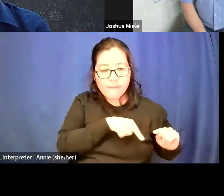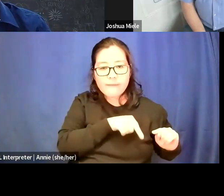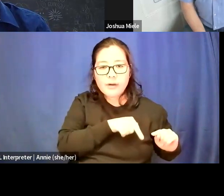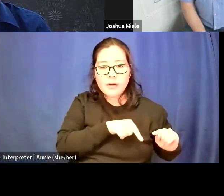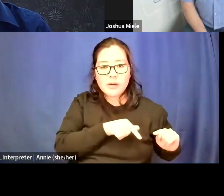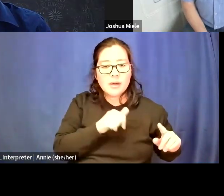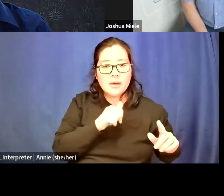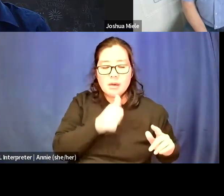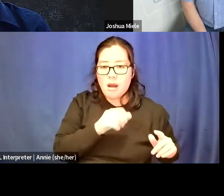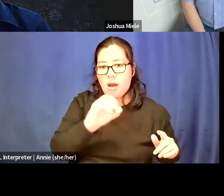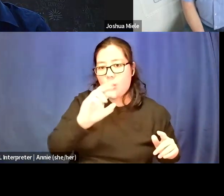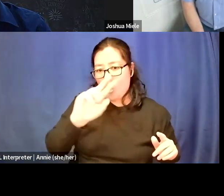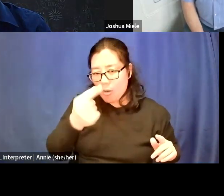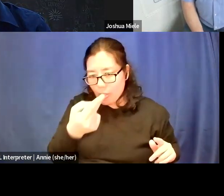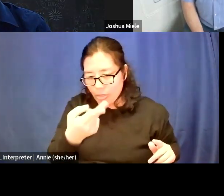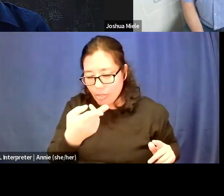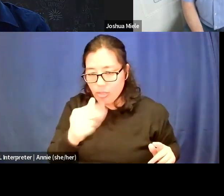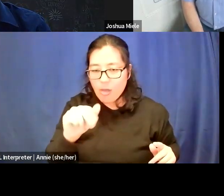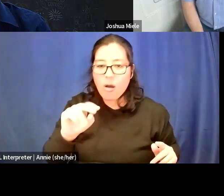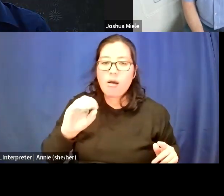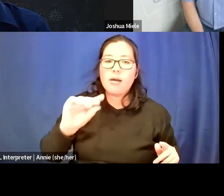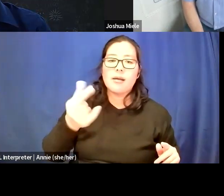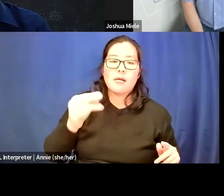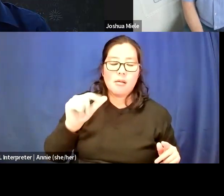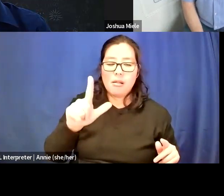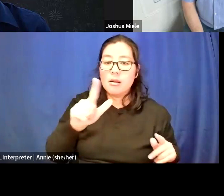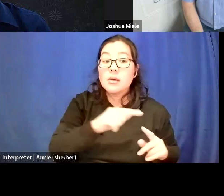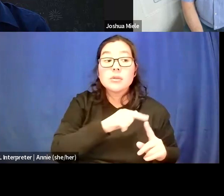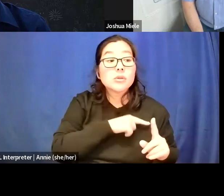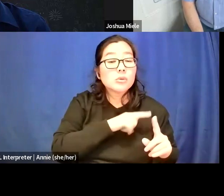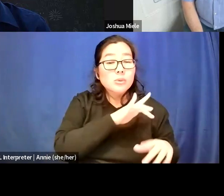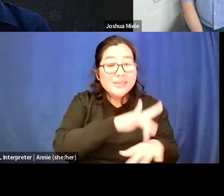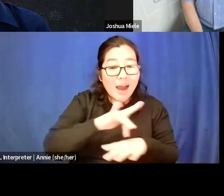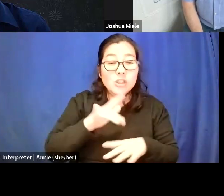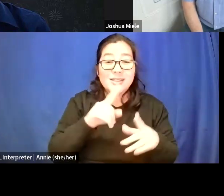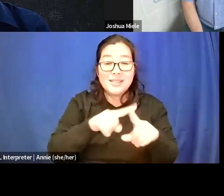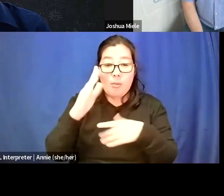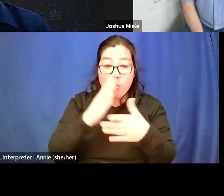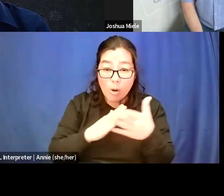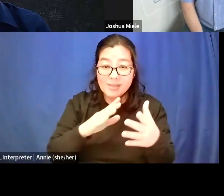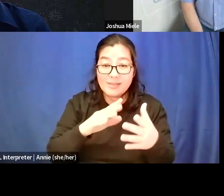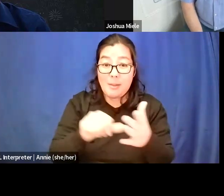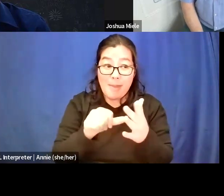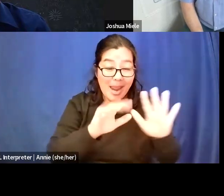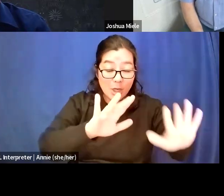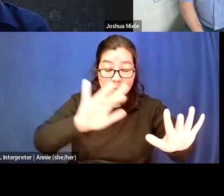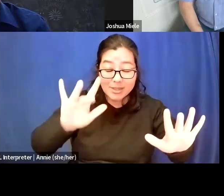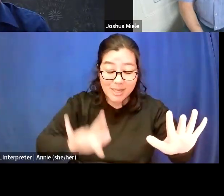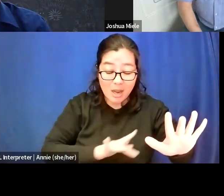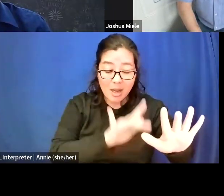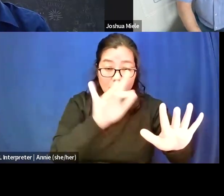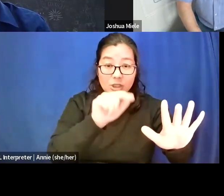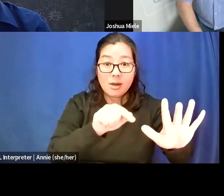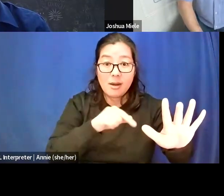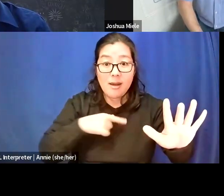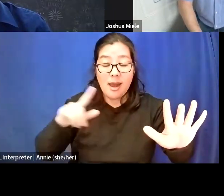non-orthogonal and stuff. And to be able to touch the different parts of the page, hear the descriptions, and maybe even drill down to